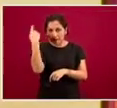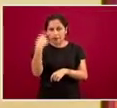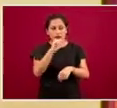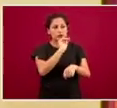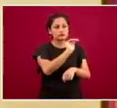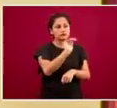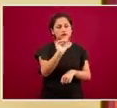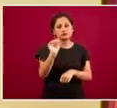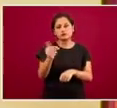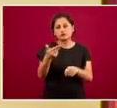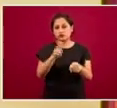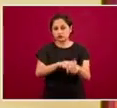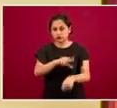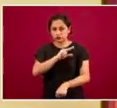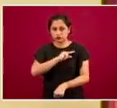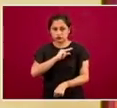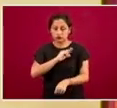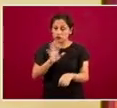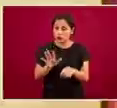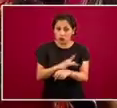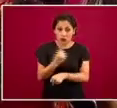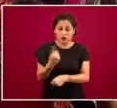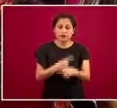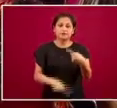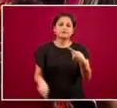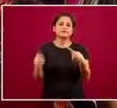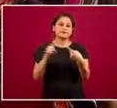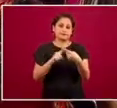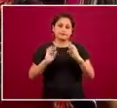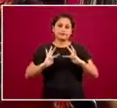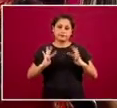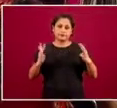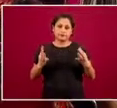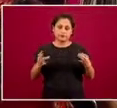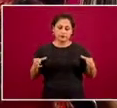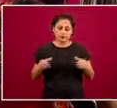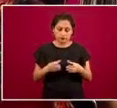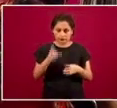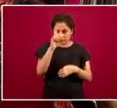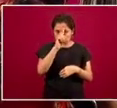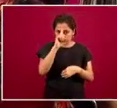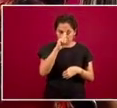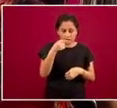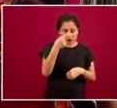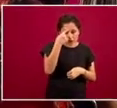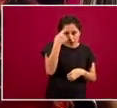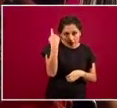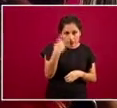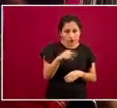These entities have established communication with the General Health Council